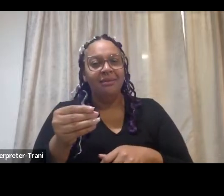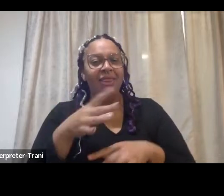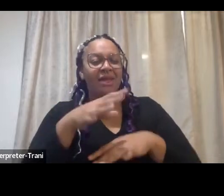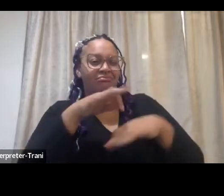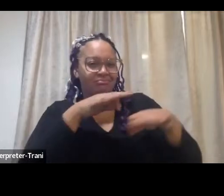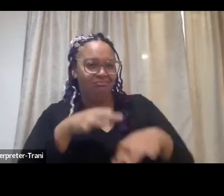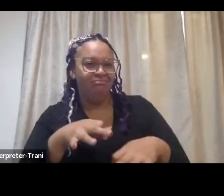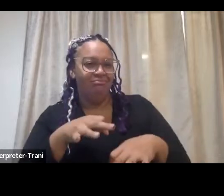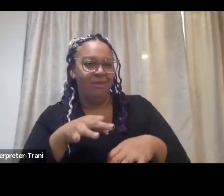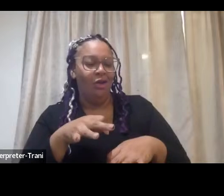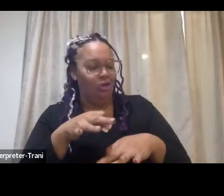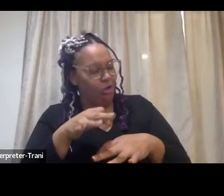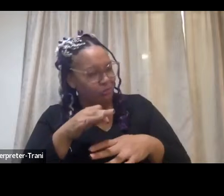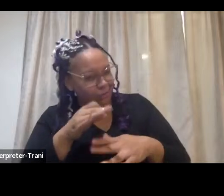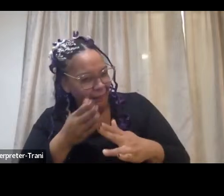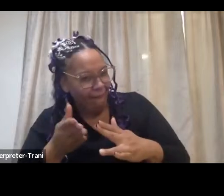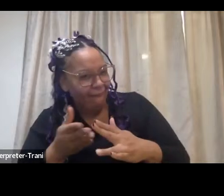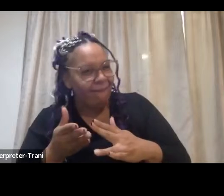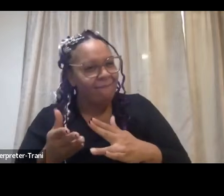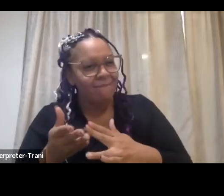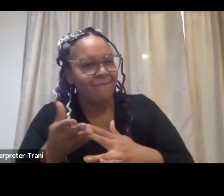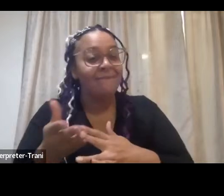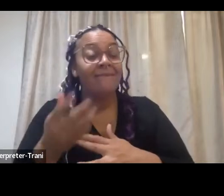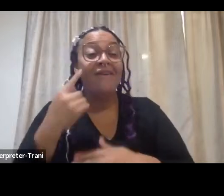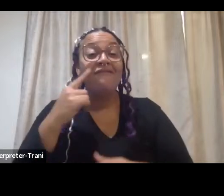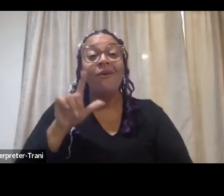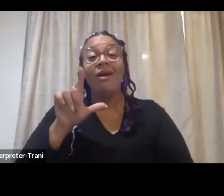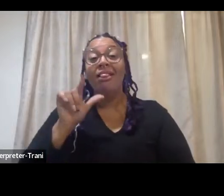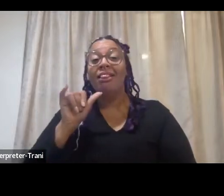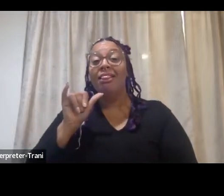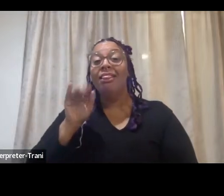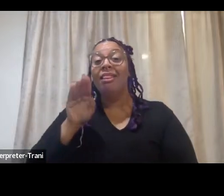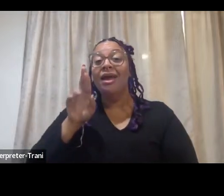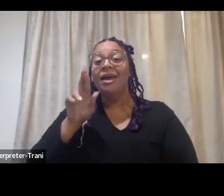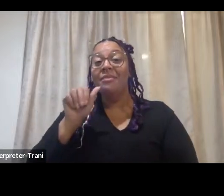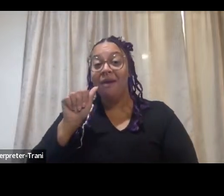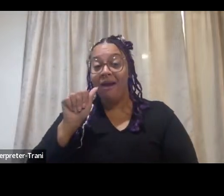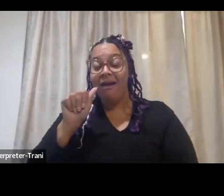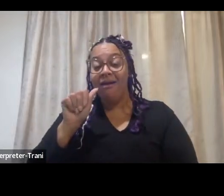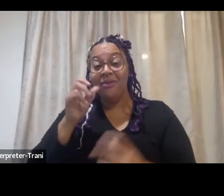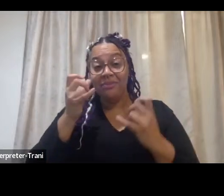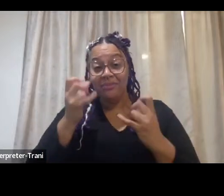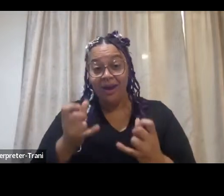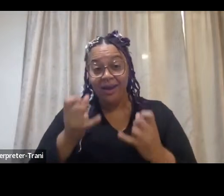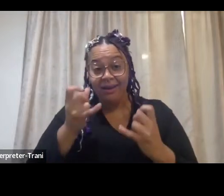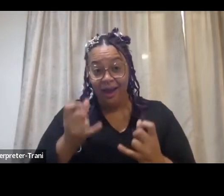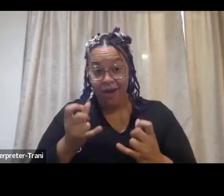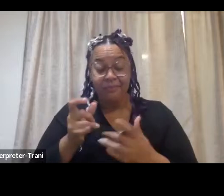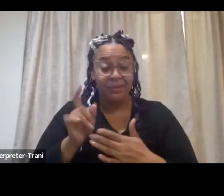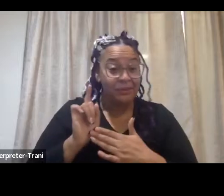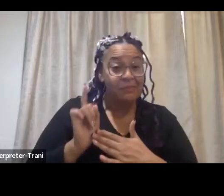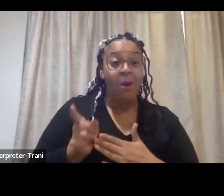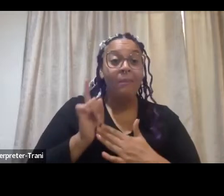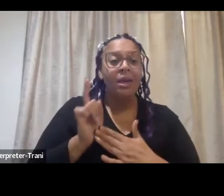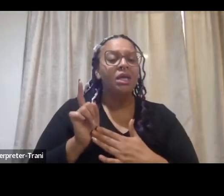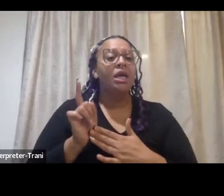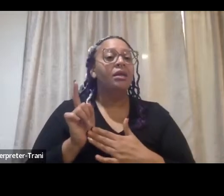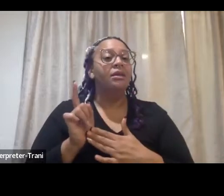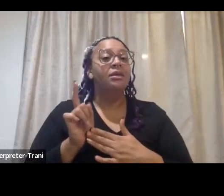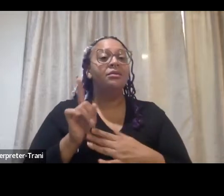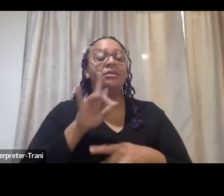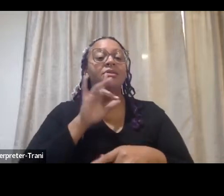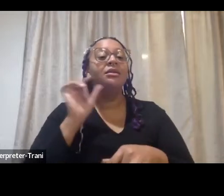for Libra at the moment is to really look